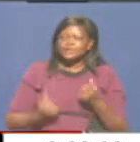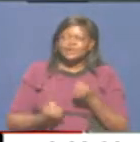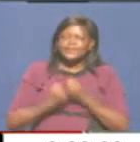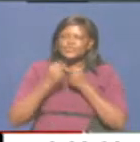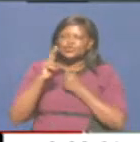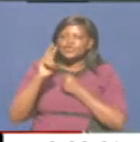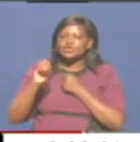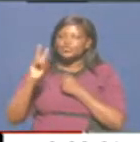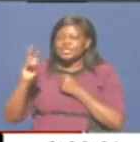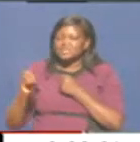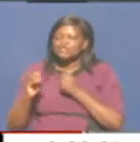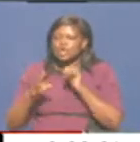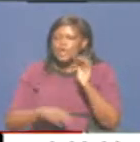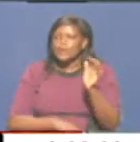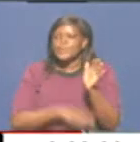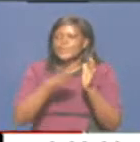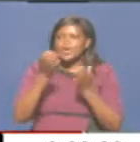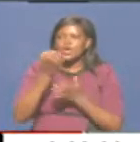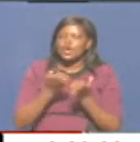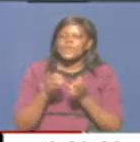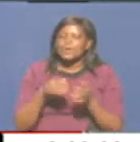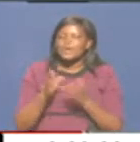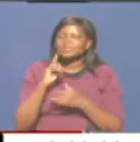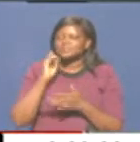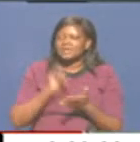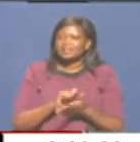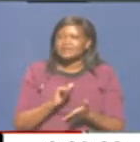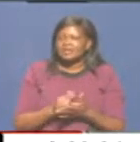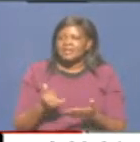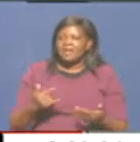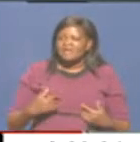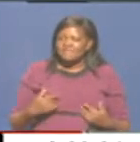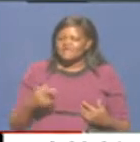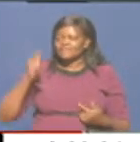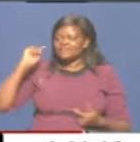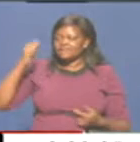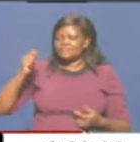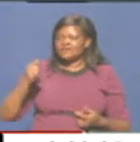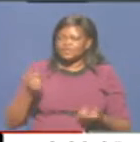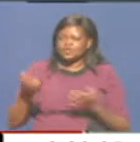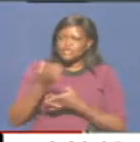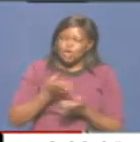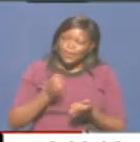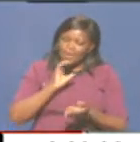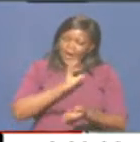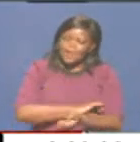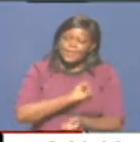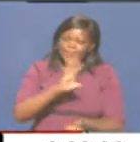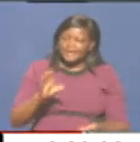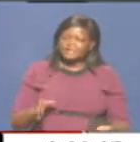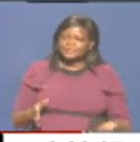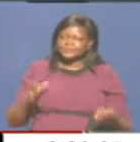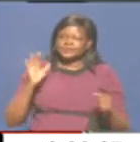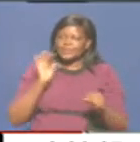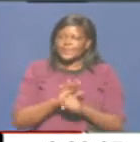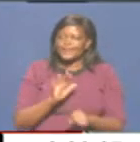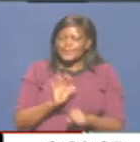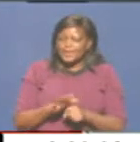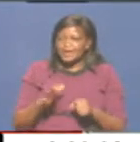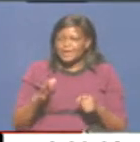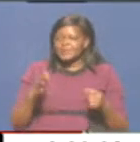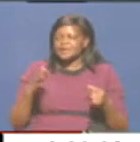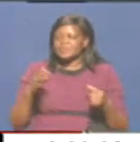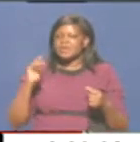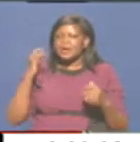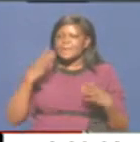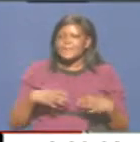2022 bottom-up economic model, saying it holds the key to the economic empowerment of majority of Kenyans. In